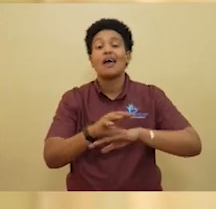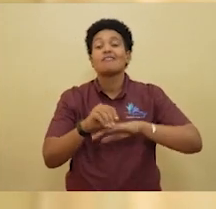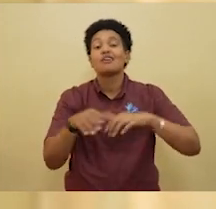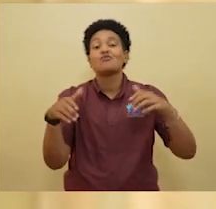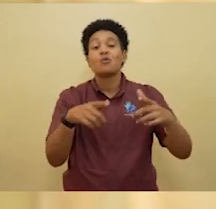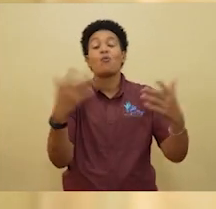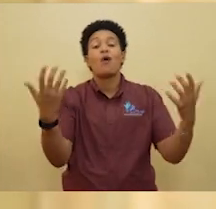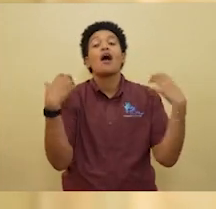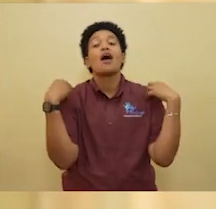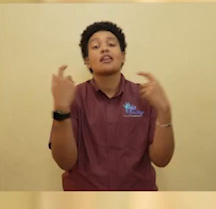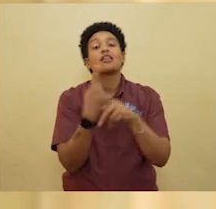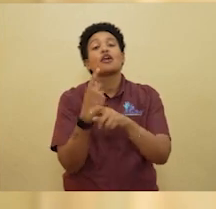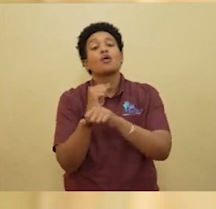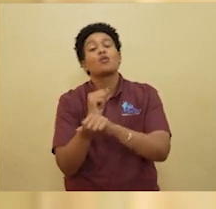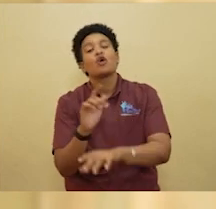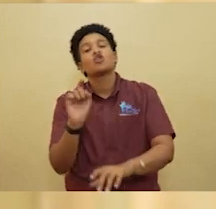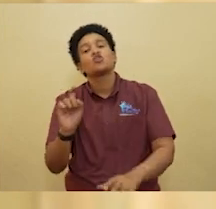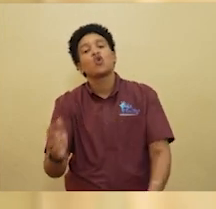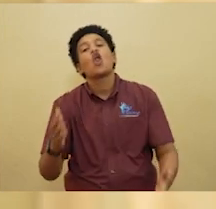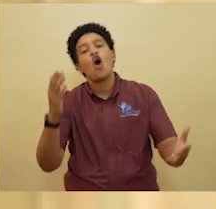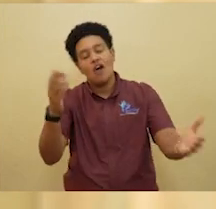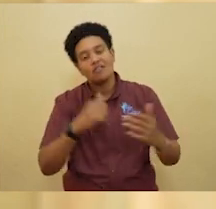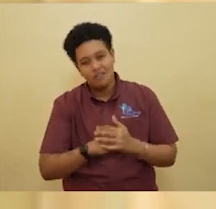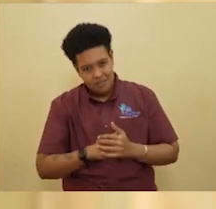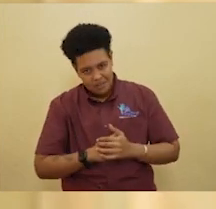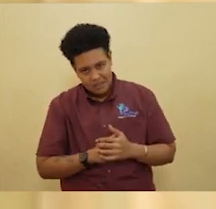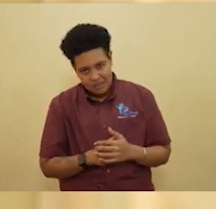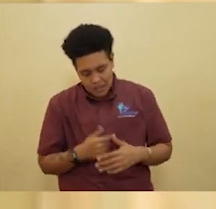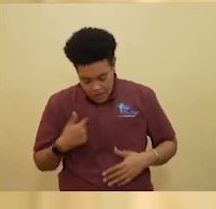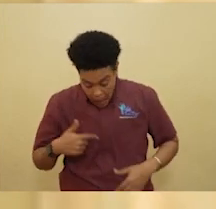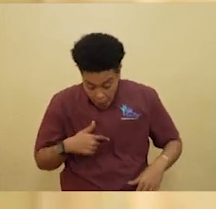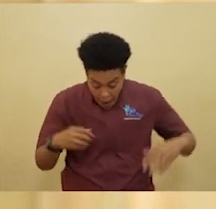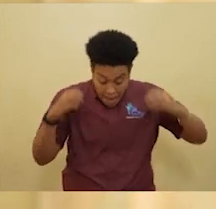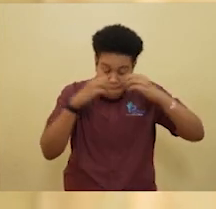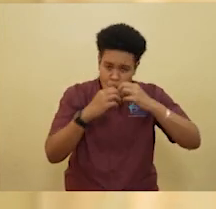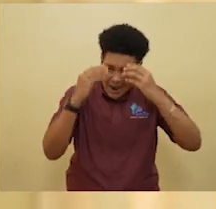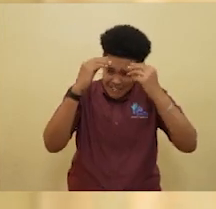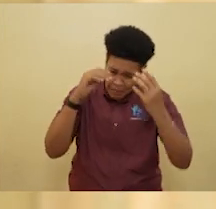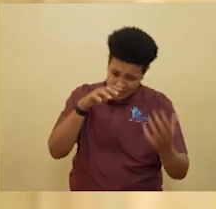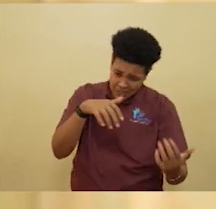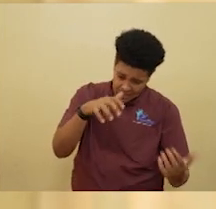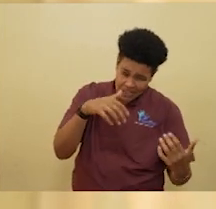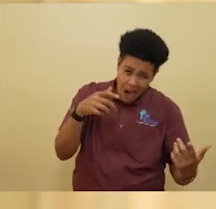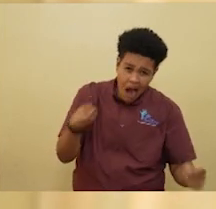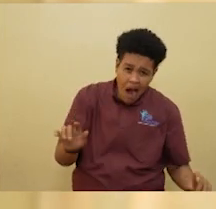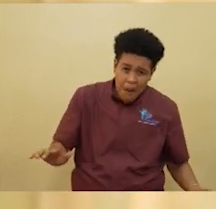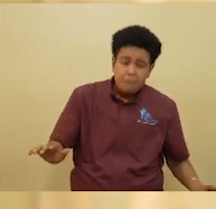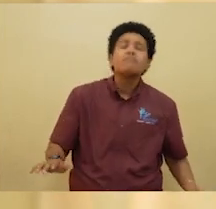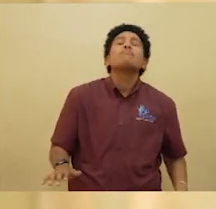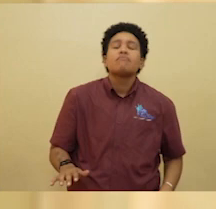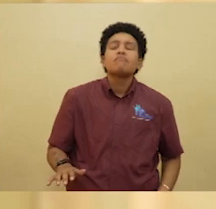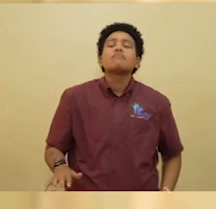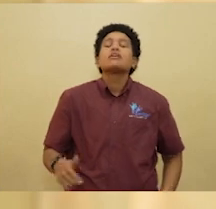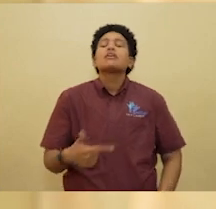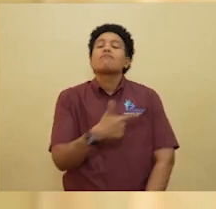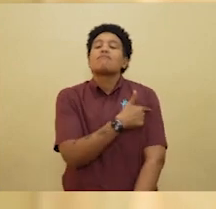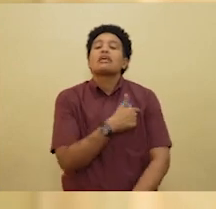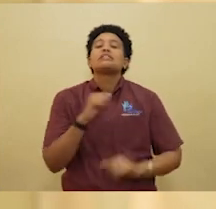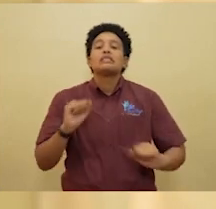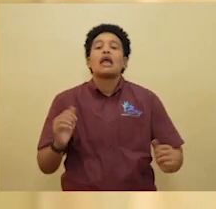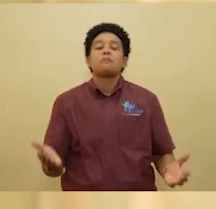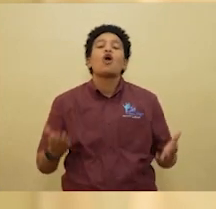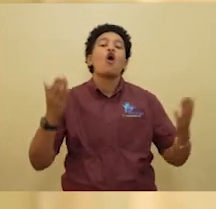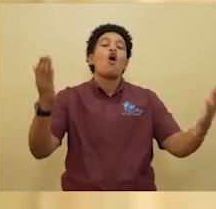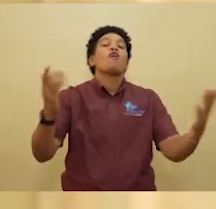healthcare workers should be offered. But as we get more information, then the vaccine may be